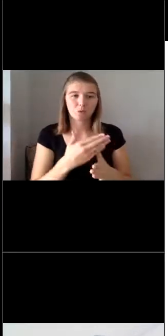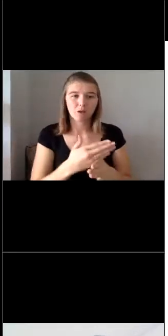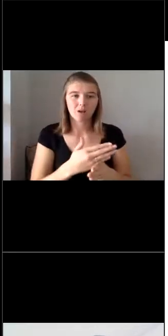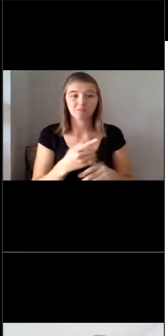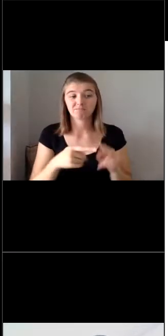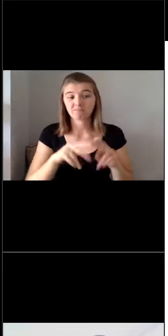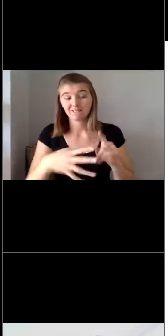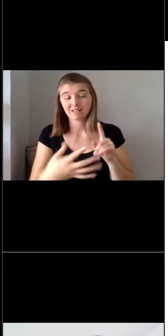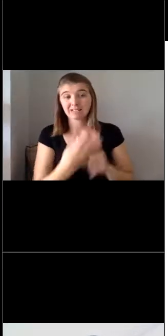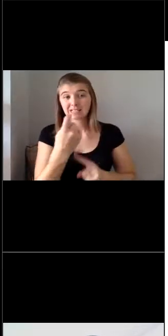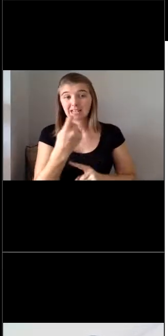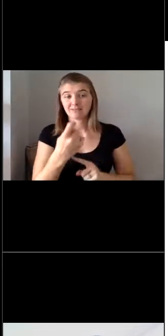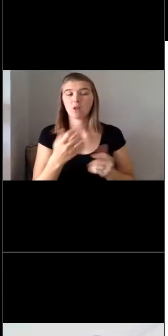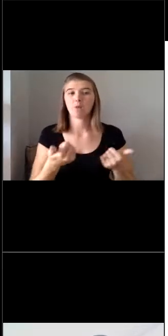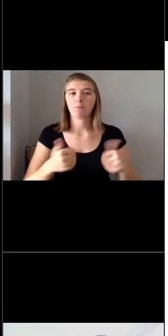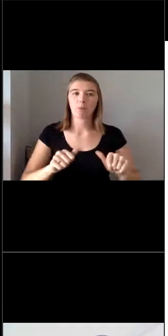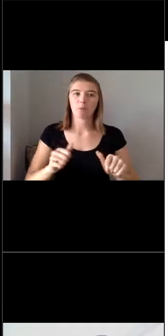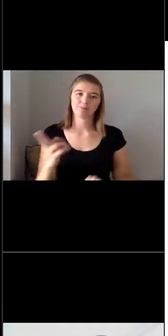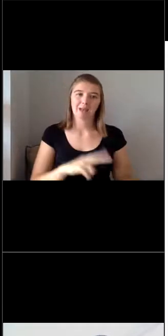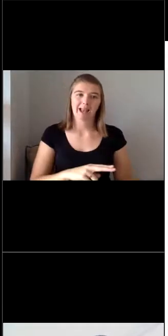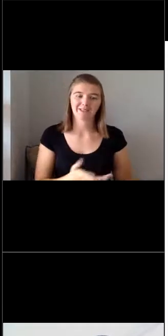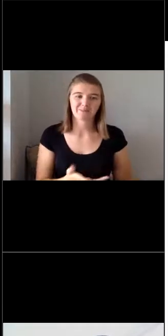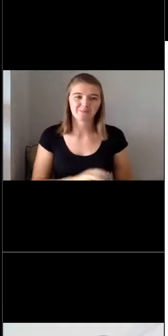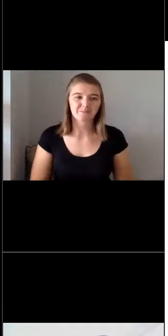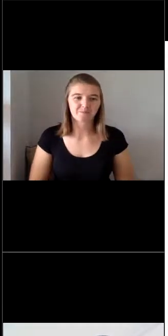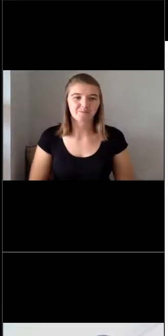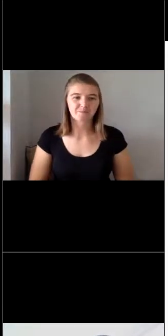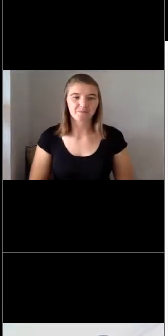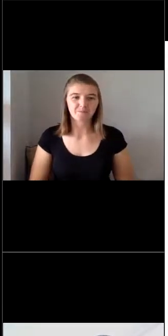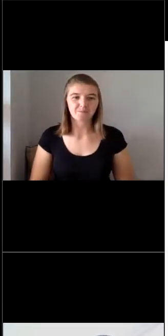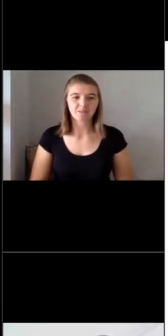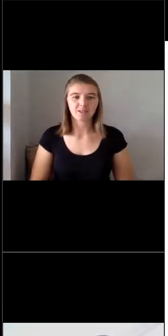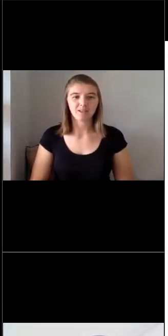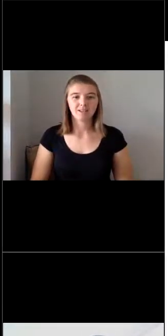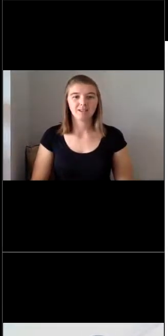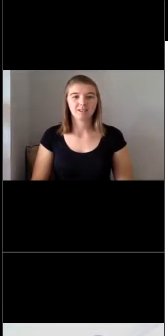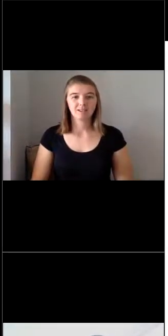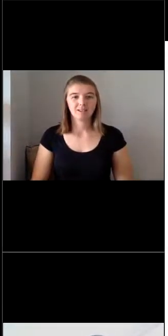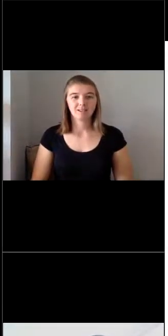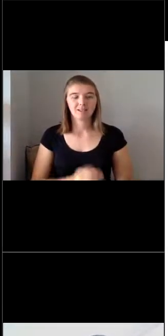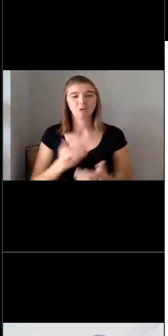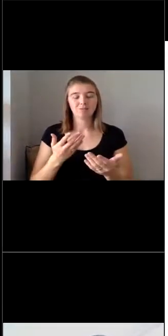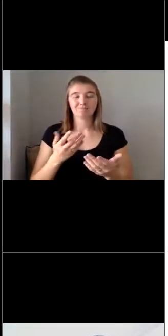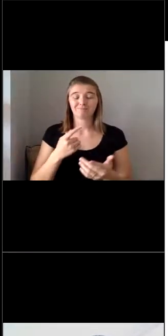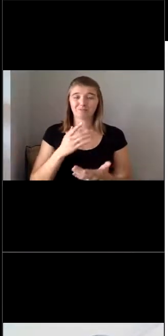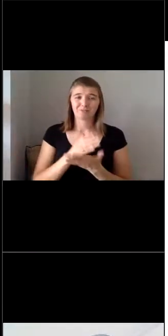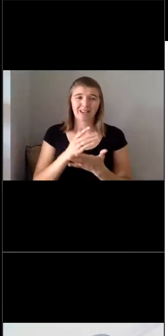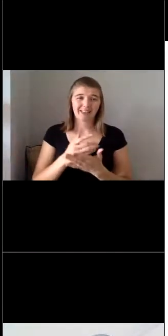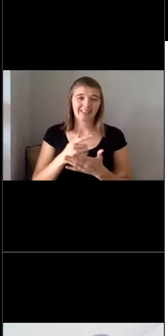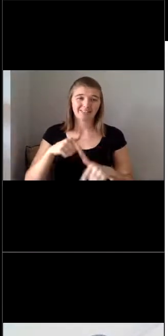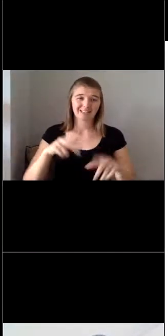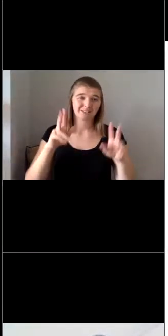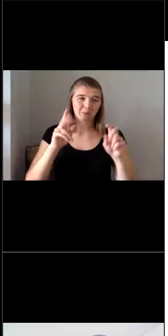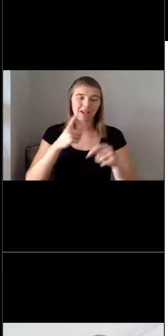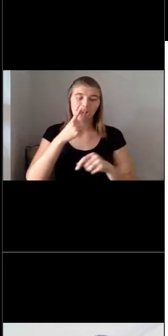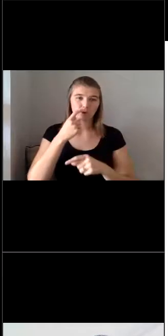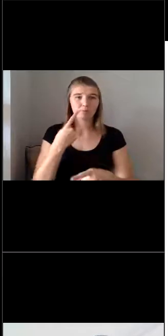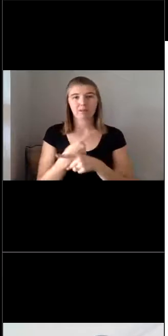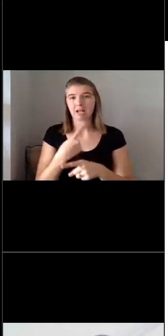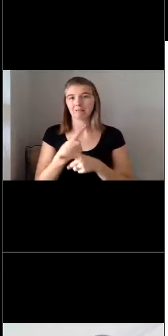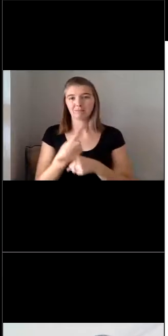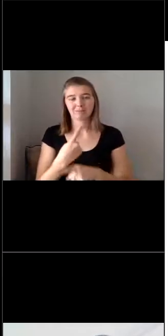So let's try and pull this all together. I could have spent many more minutes on this topic, and I've probably